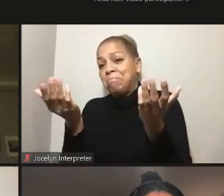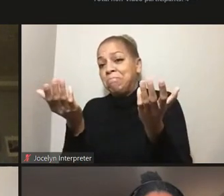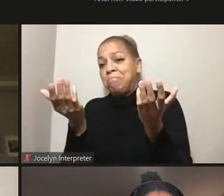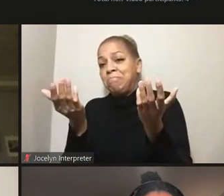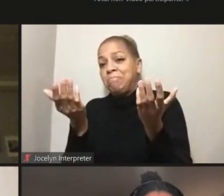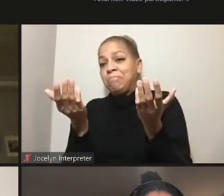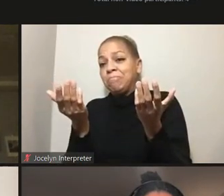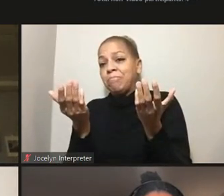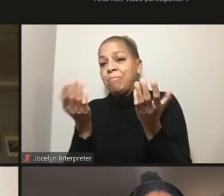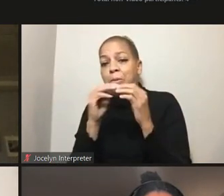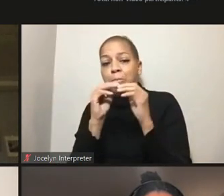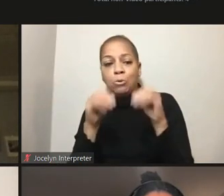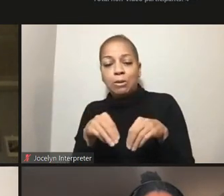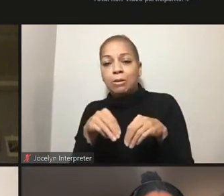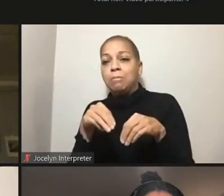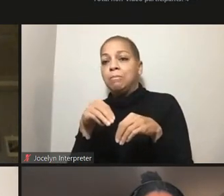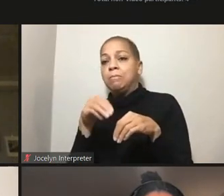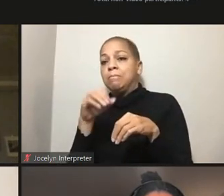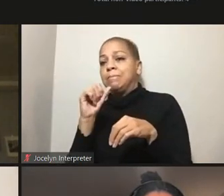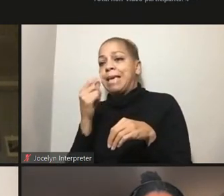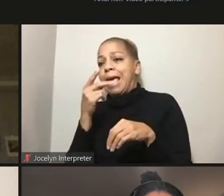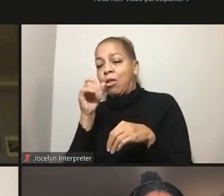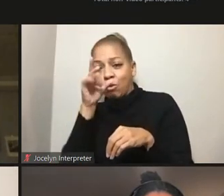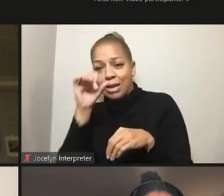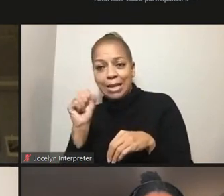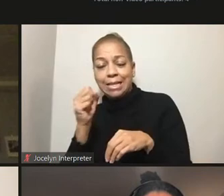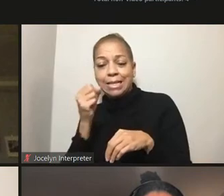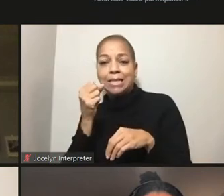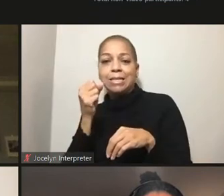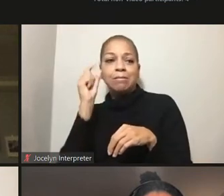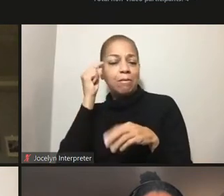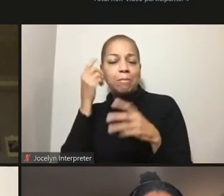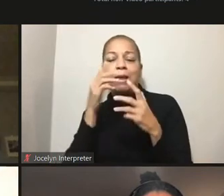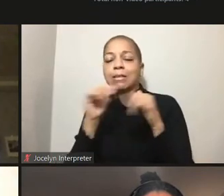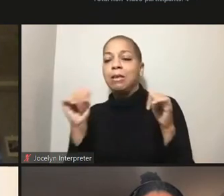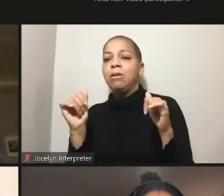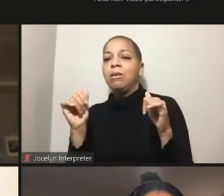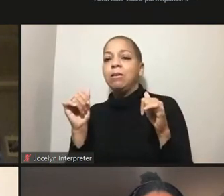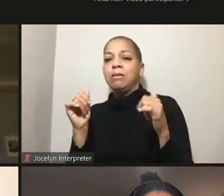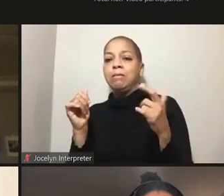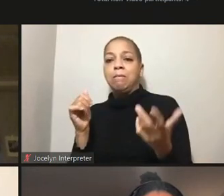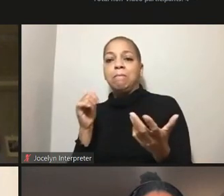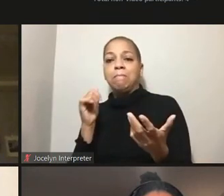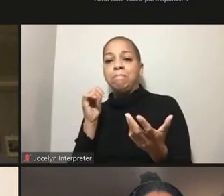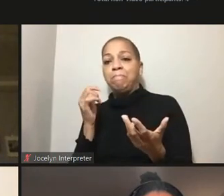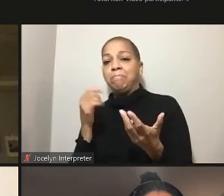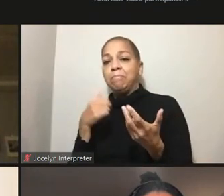And this, the, this is the agenda that I have in place. And so this is what I'm wanting to